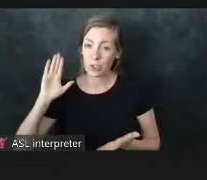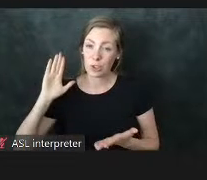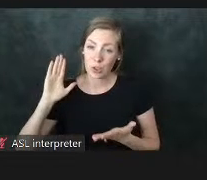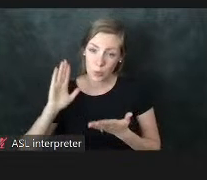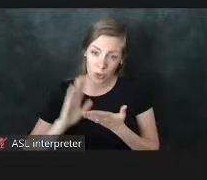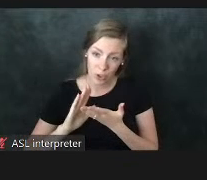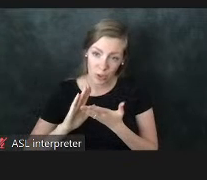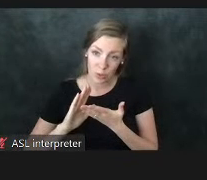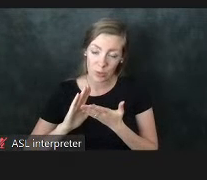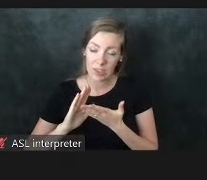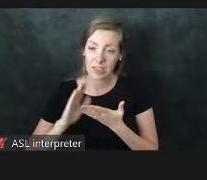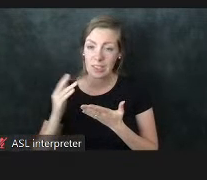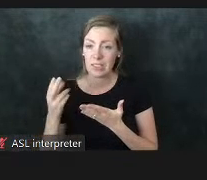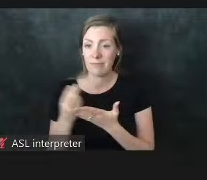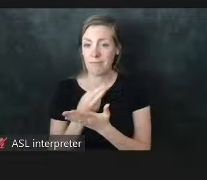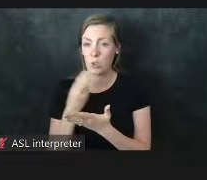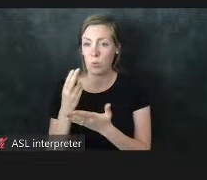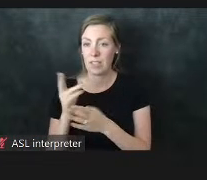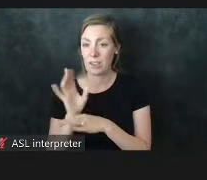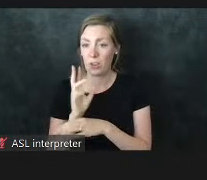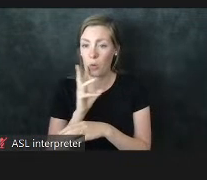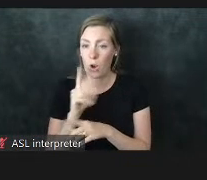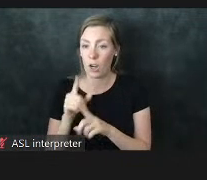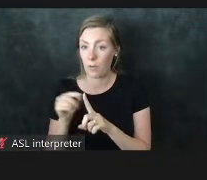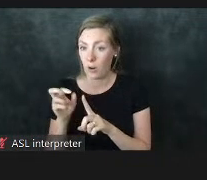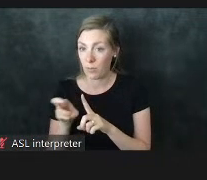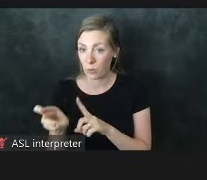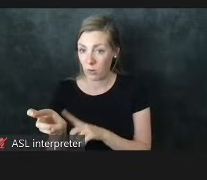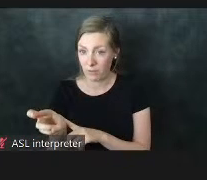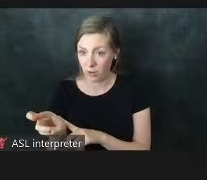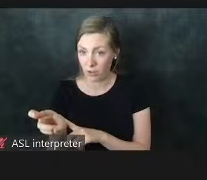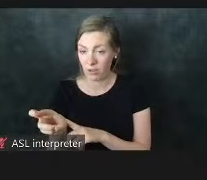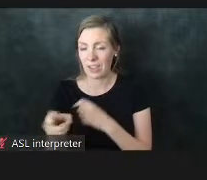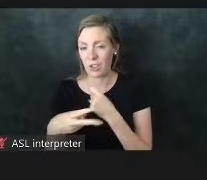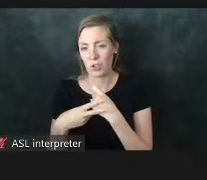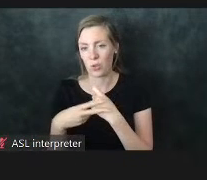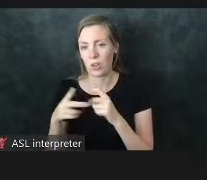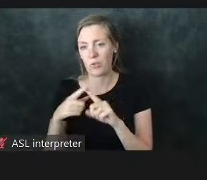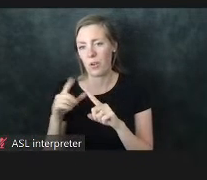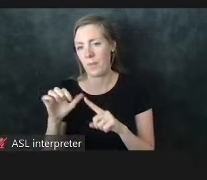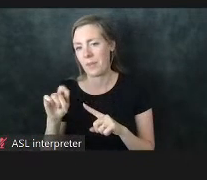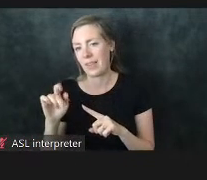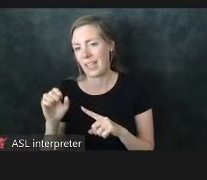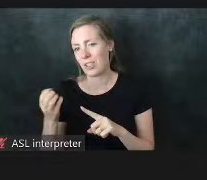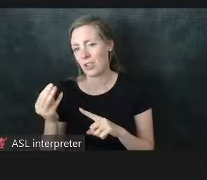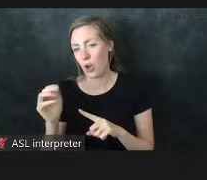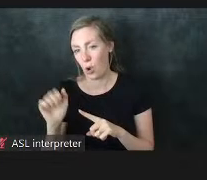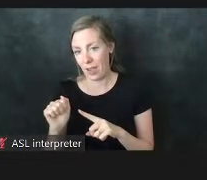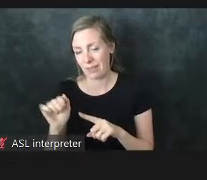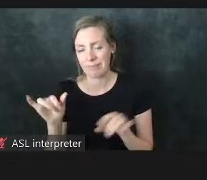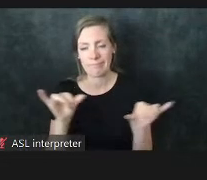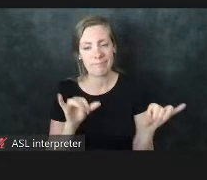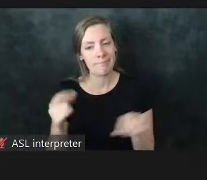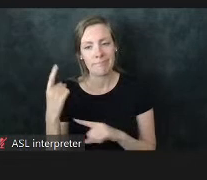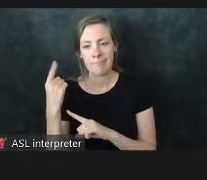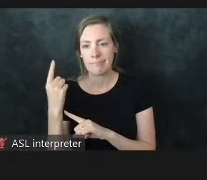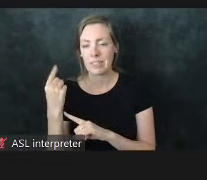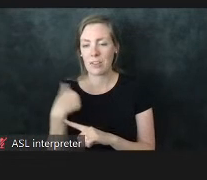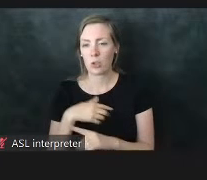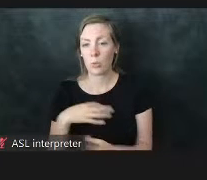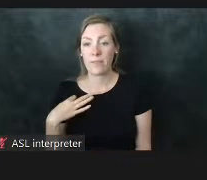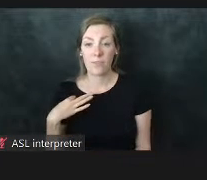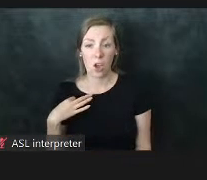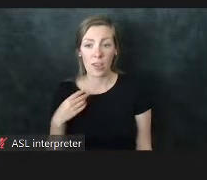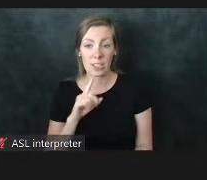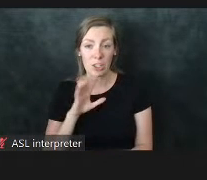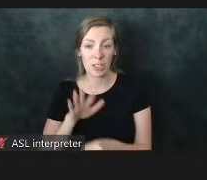from the Russian River to reduce storage in para Sonoma. personajes de Last year, Sonoma Water and its retail customers have voluntarily committed